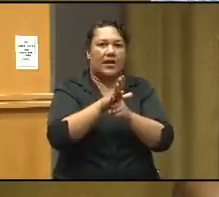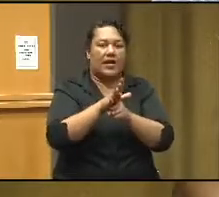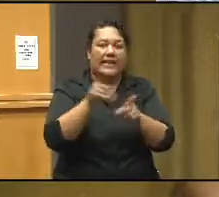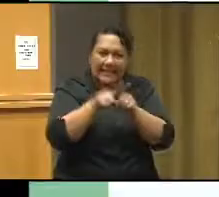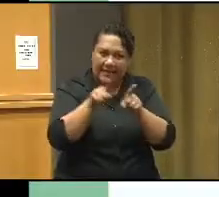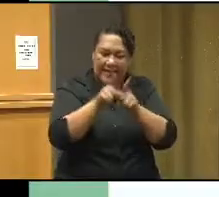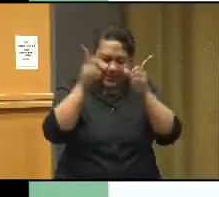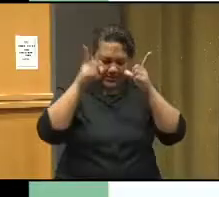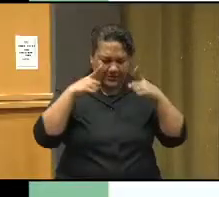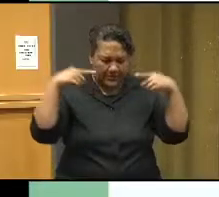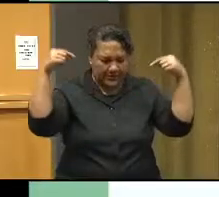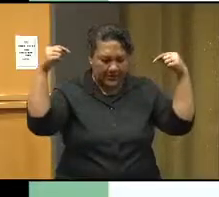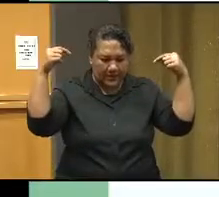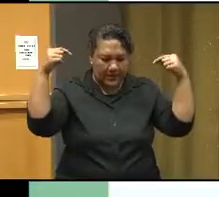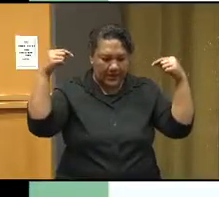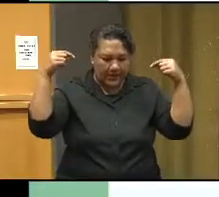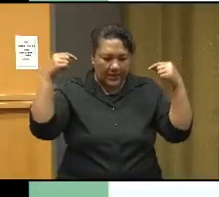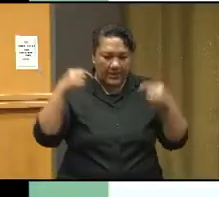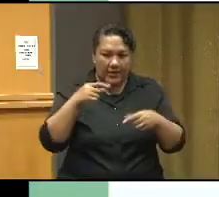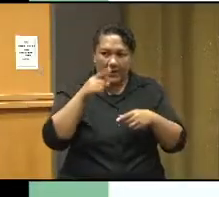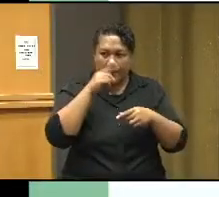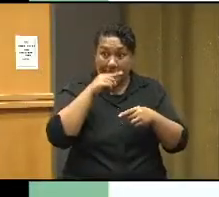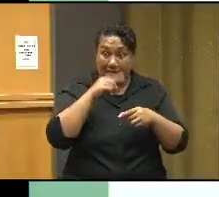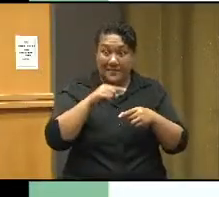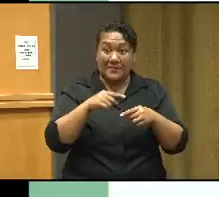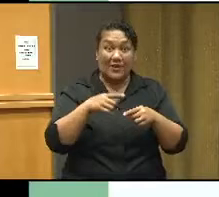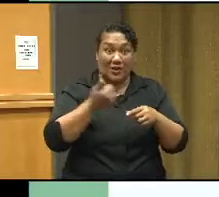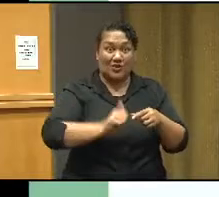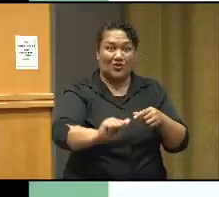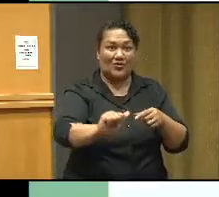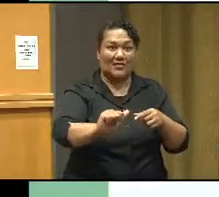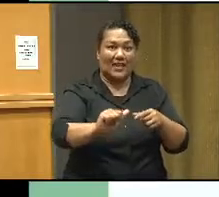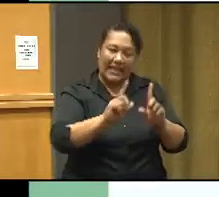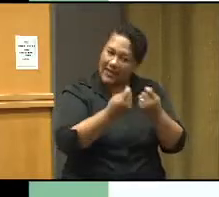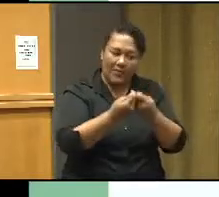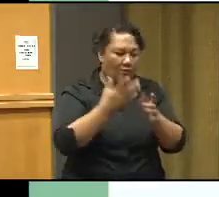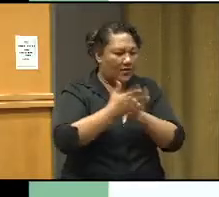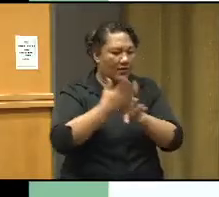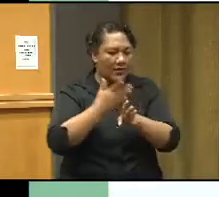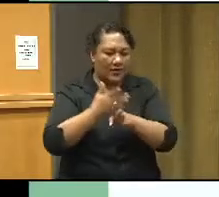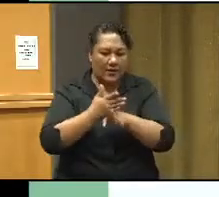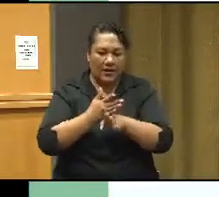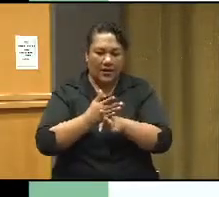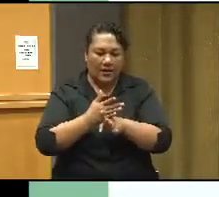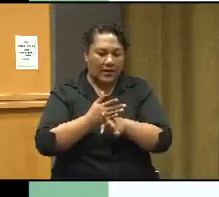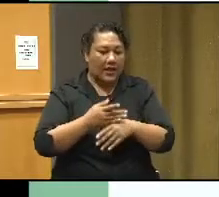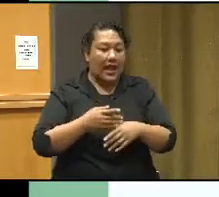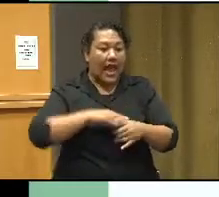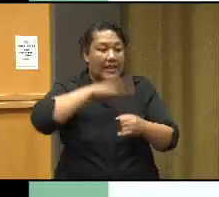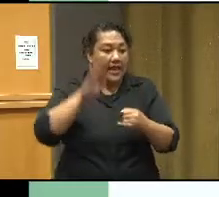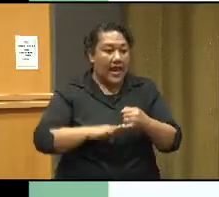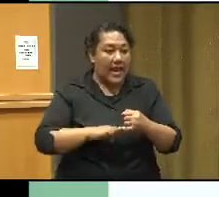quality circles system developed, and how the management system works. And the last one is